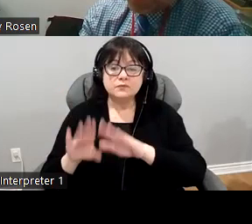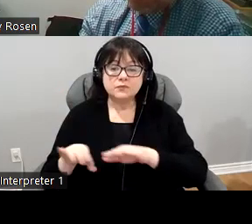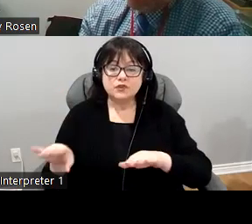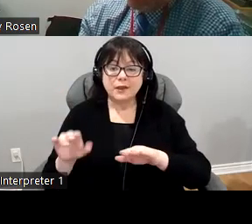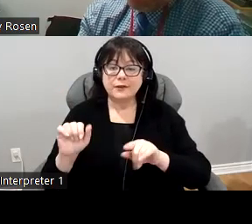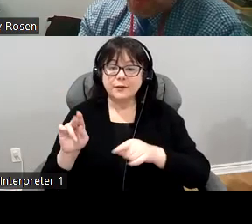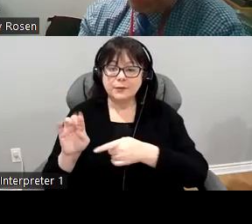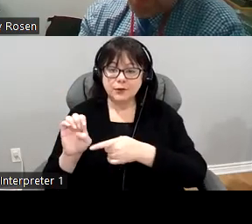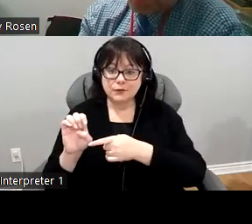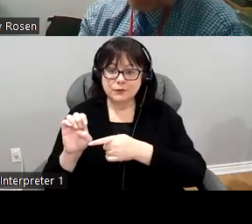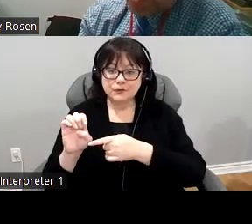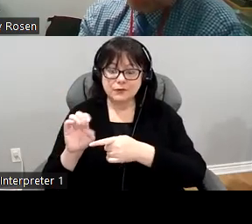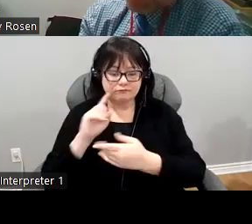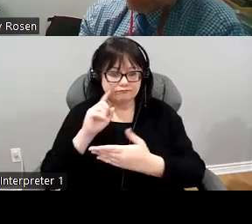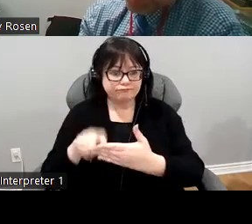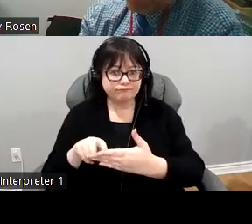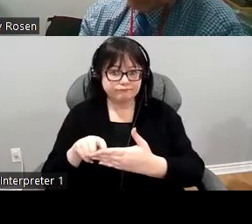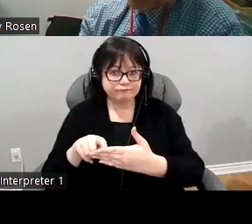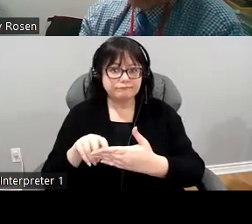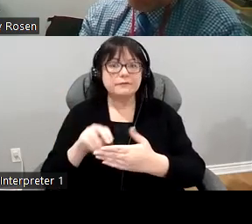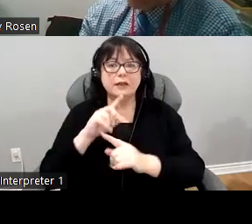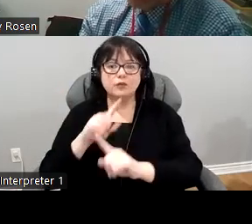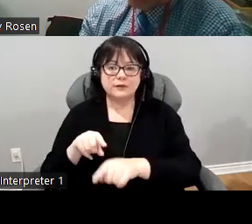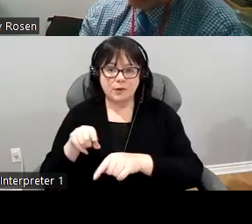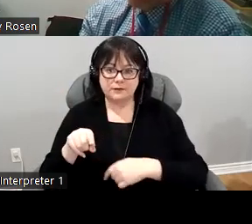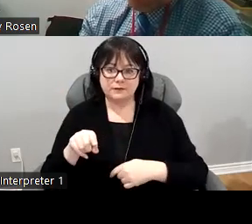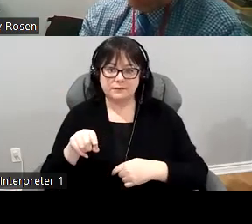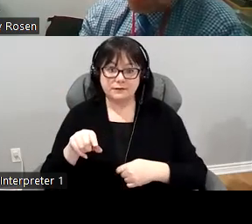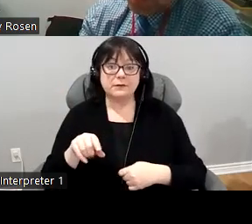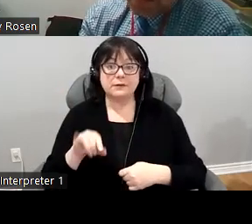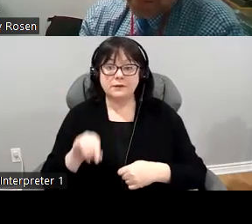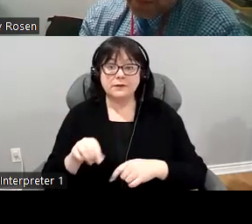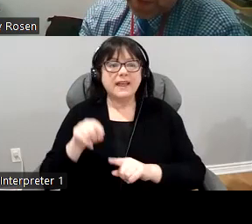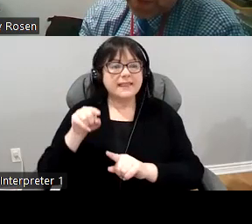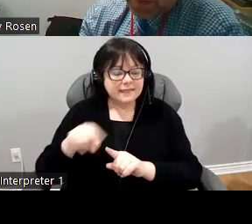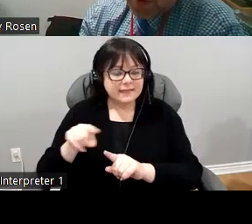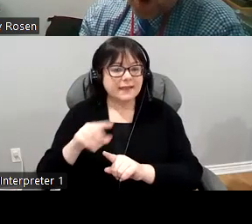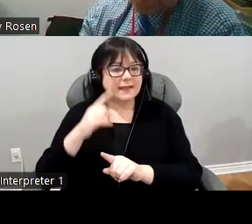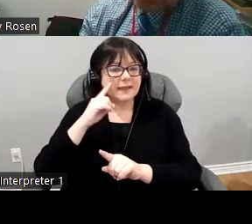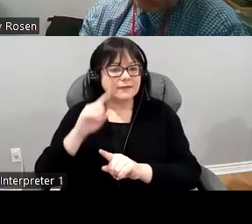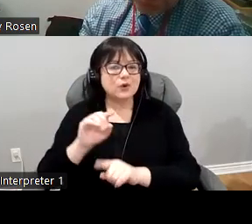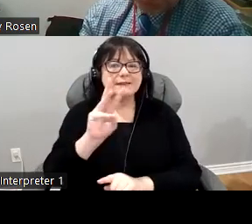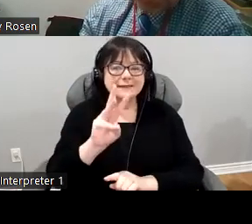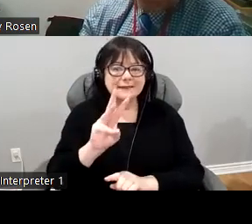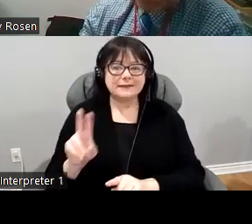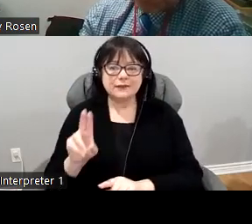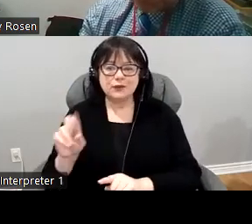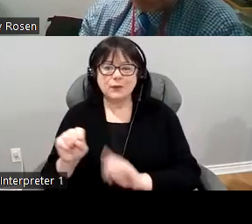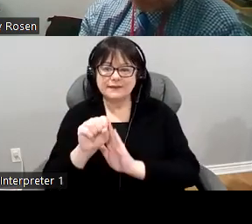In fact, they provide child abuse response for 6 US states. all in one